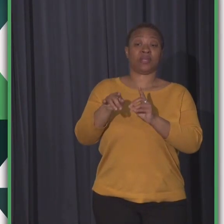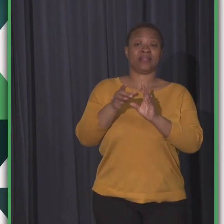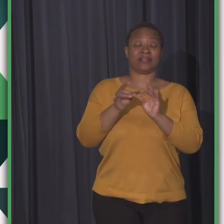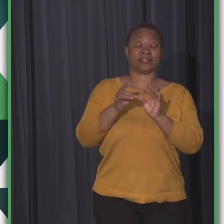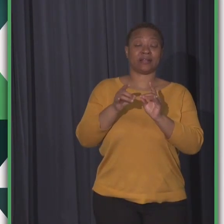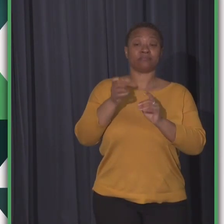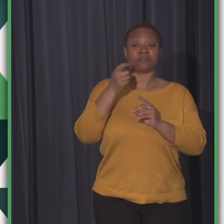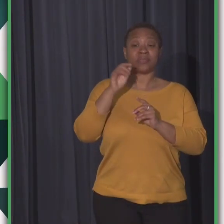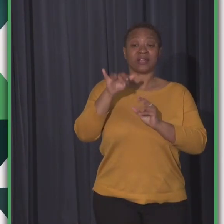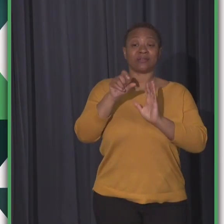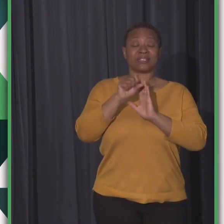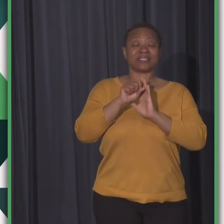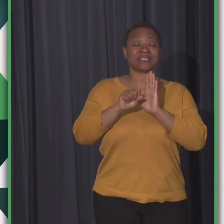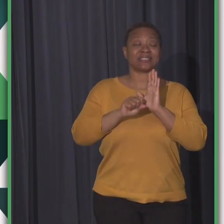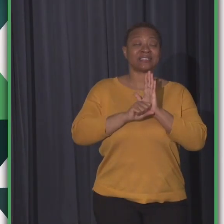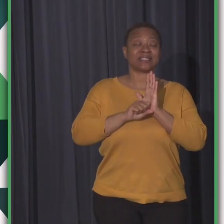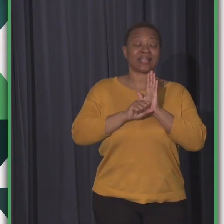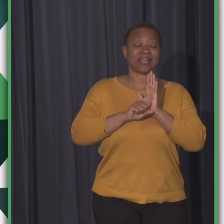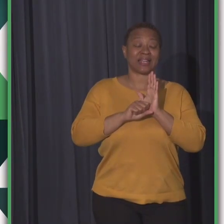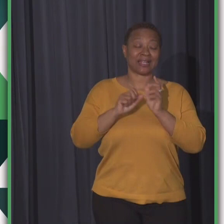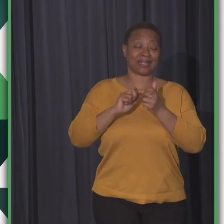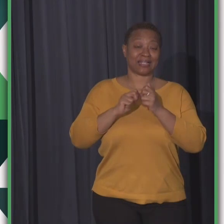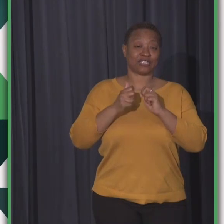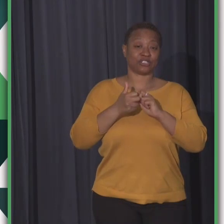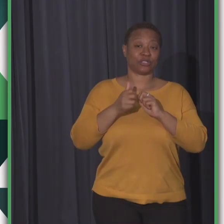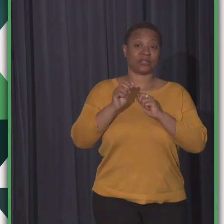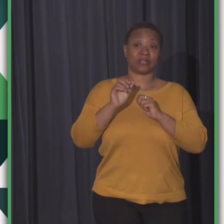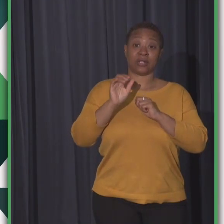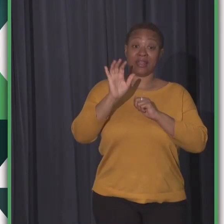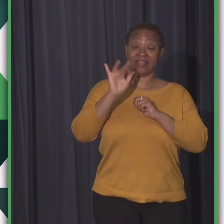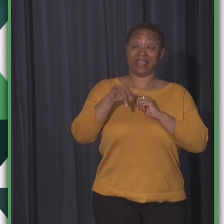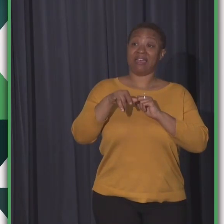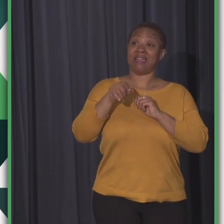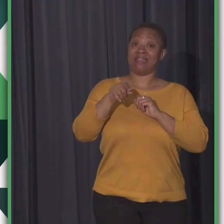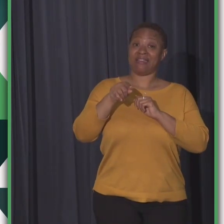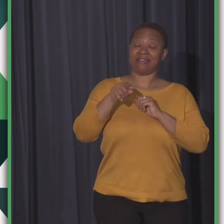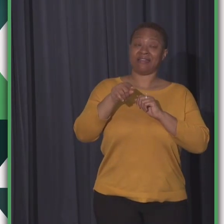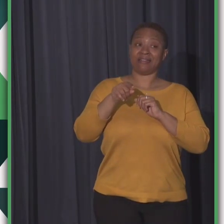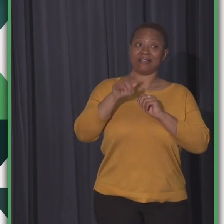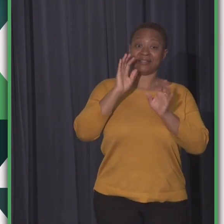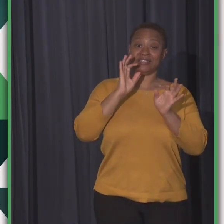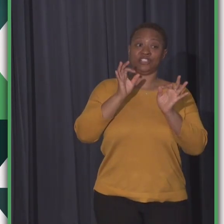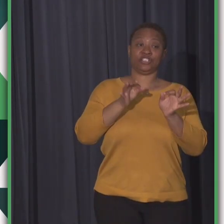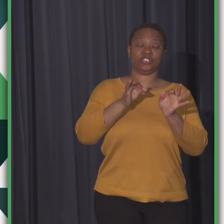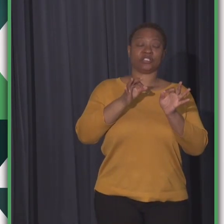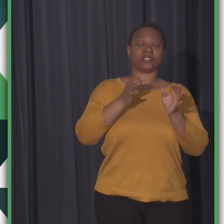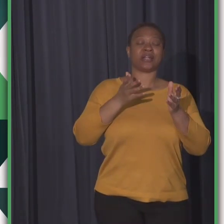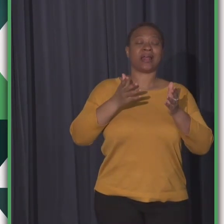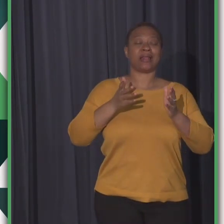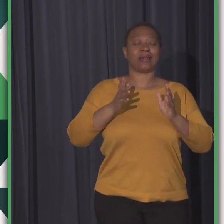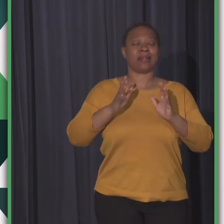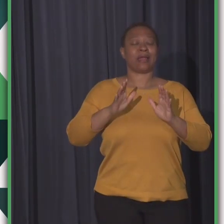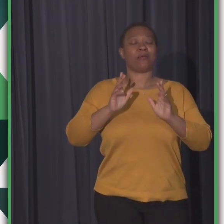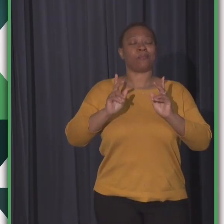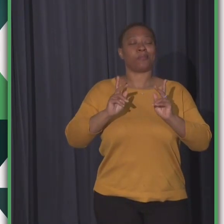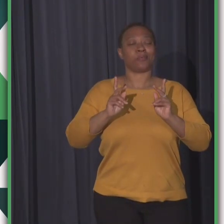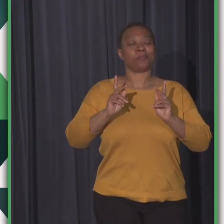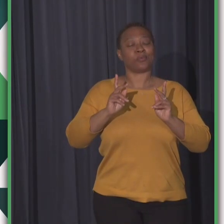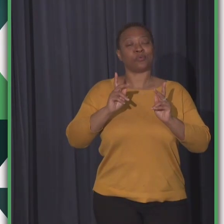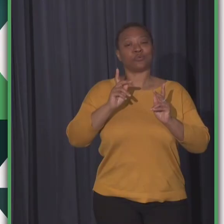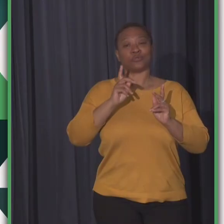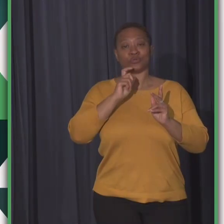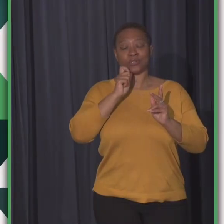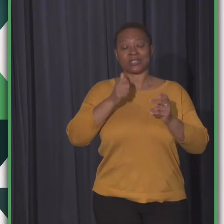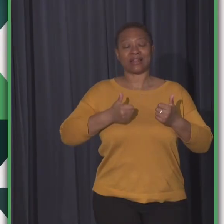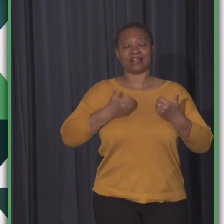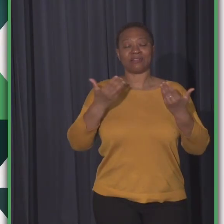state issue that allow the residency to be, you know, to be what it is